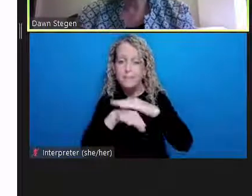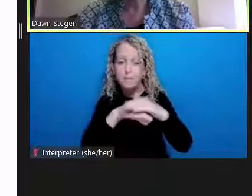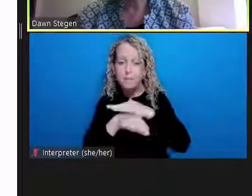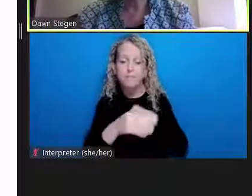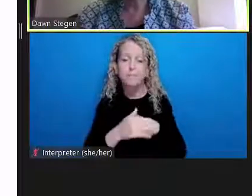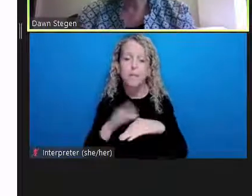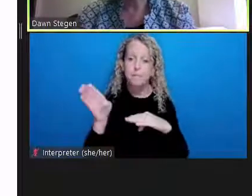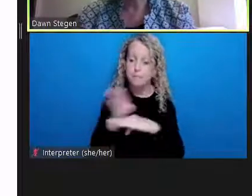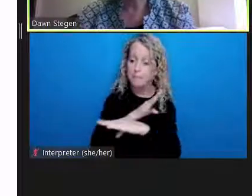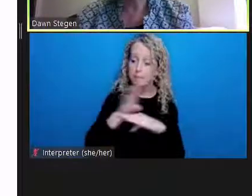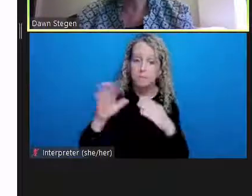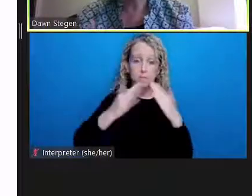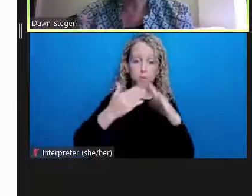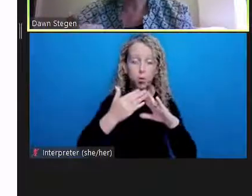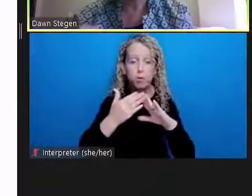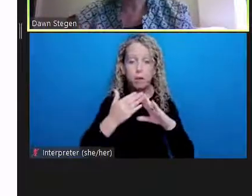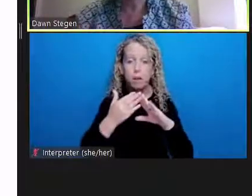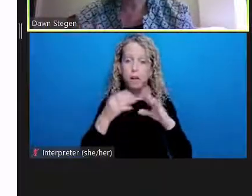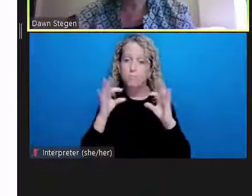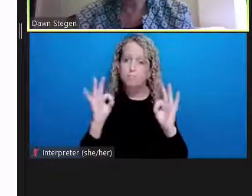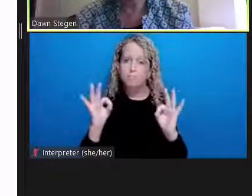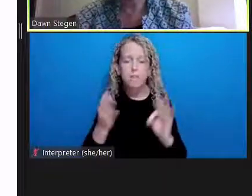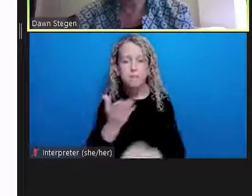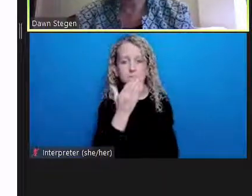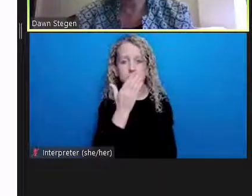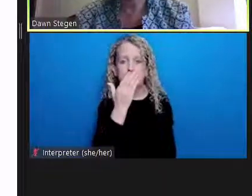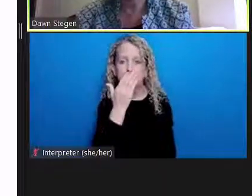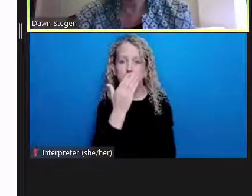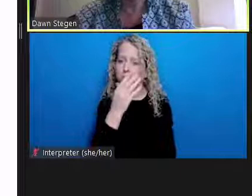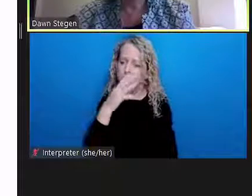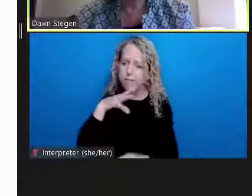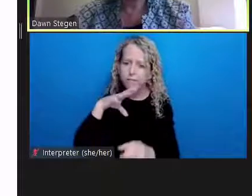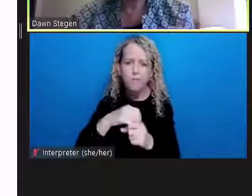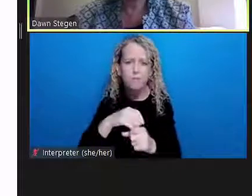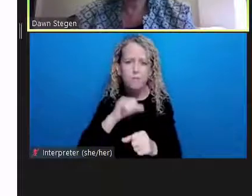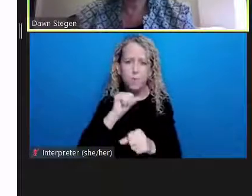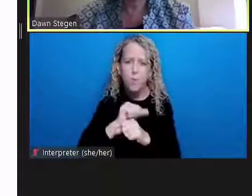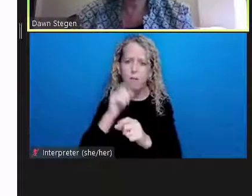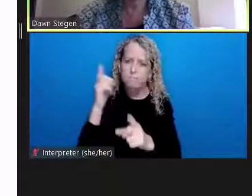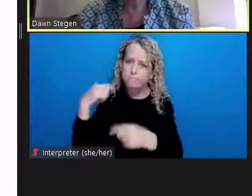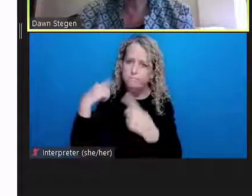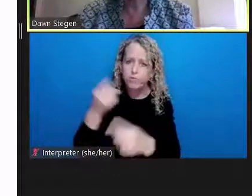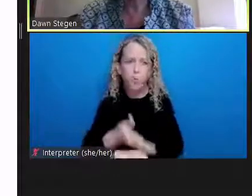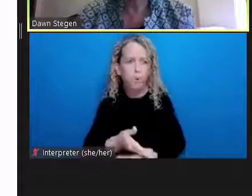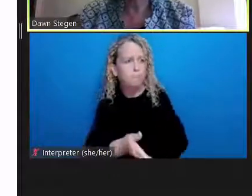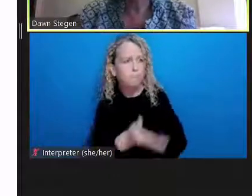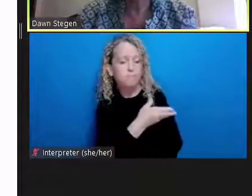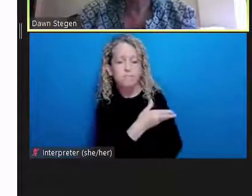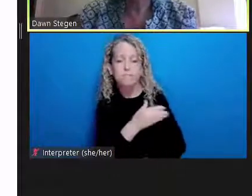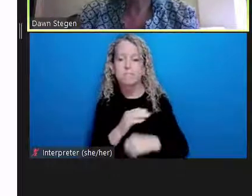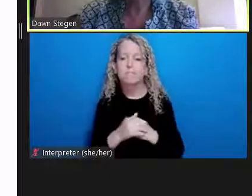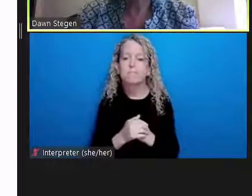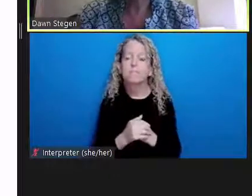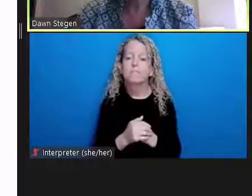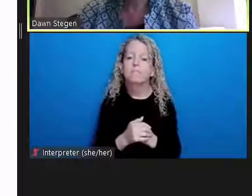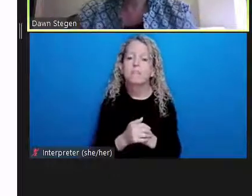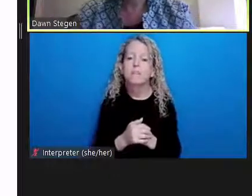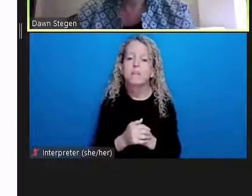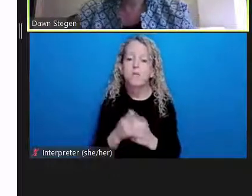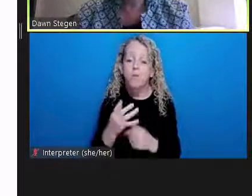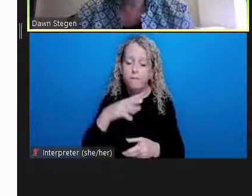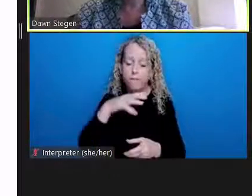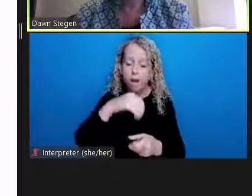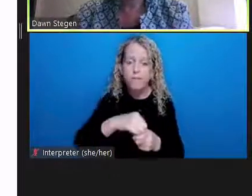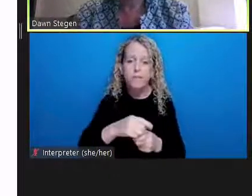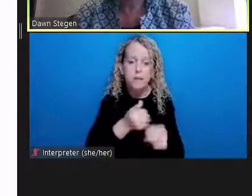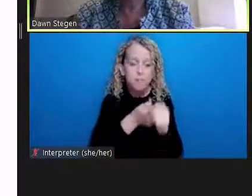say, is well represented in the work that is ongoing and that we're doing, represented on our Compliance and Enforcement Working Group, on